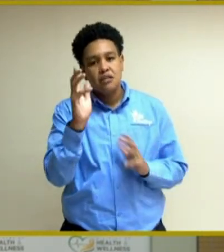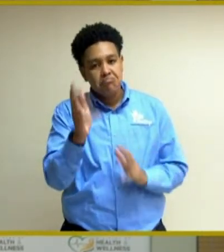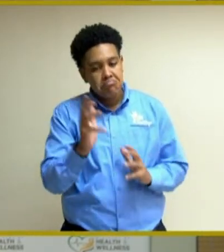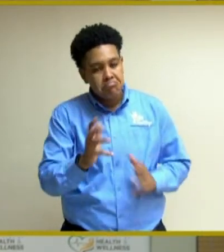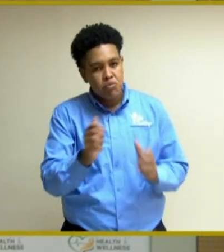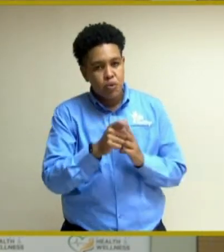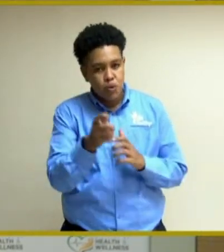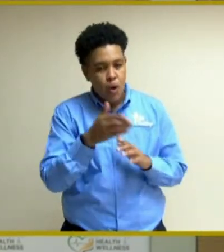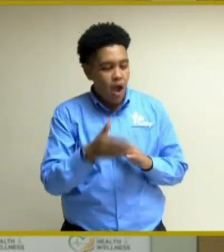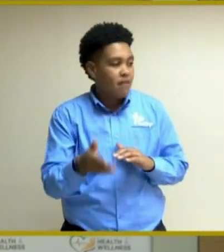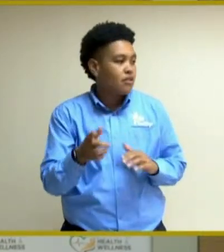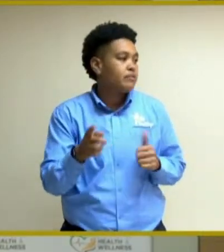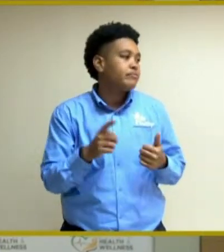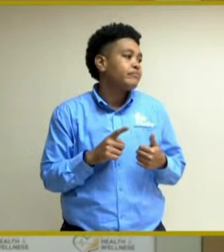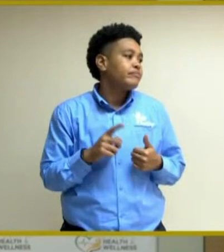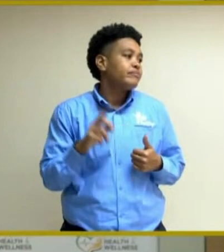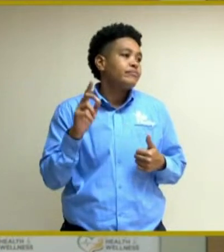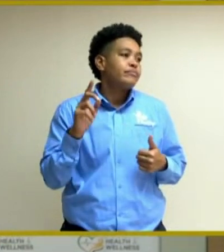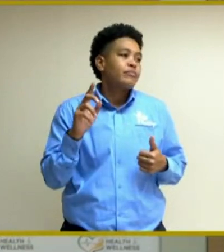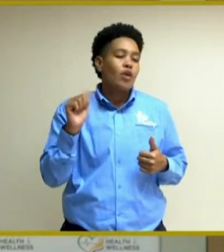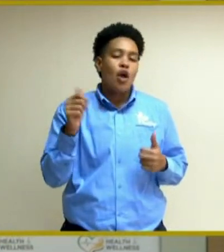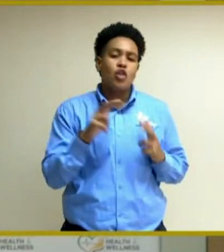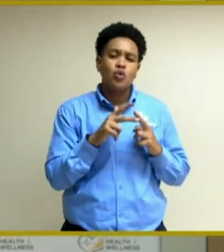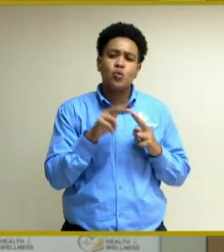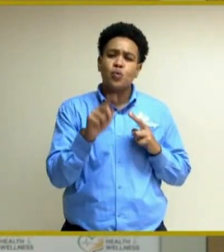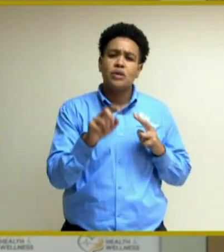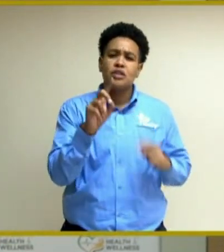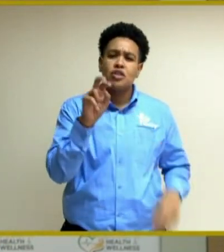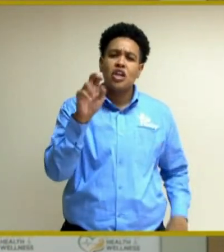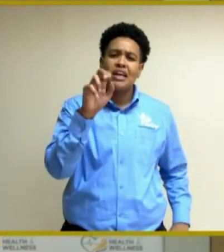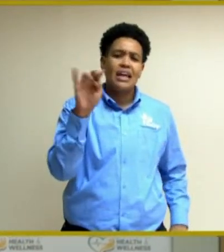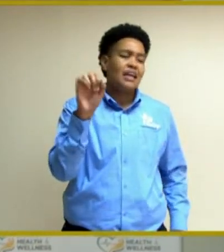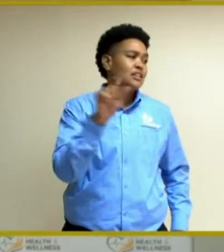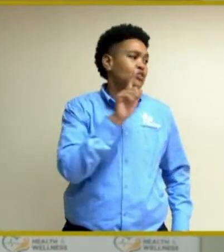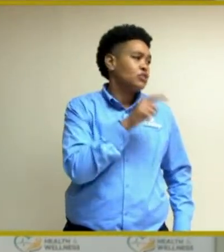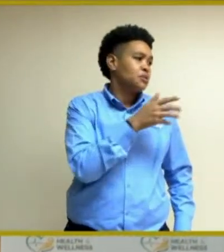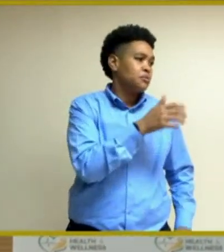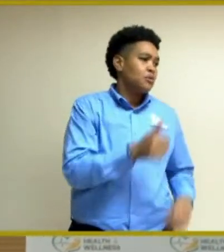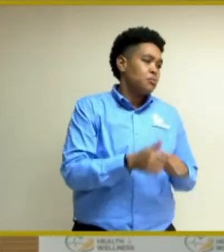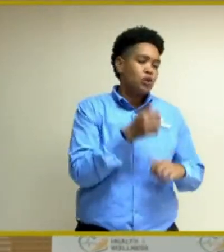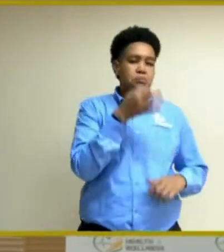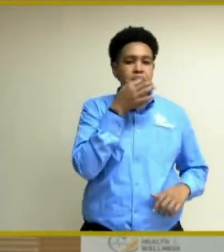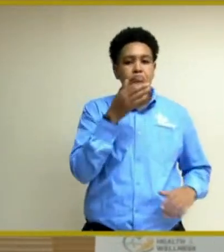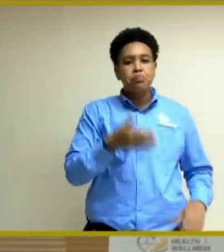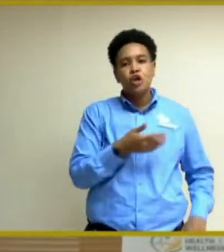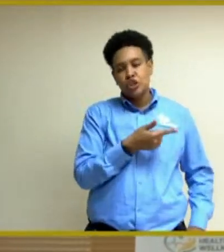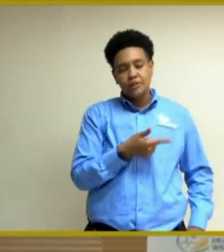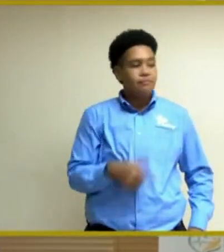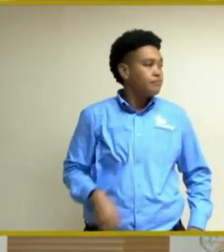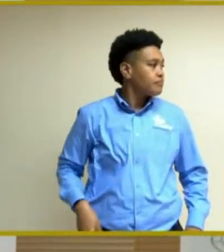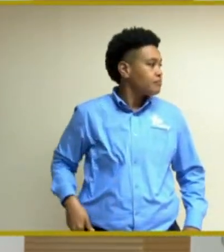can. But on the other two questions, I think, Dr. Ennis, you're the most... Yes, sir.